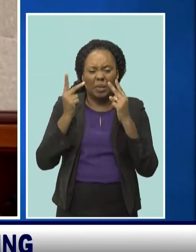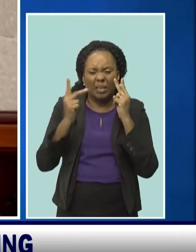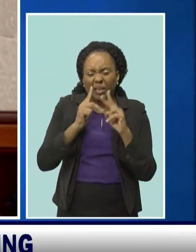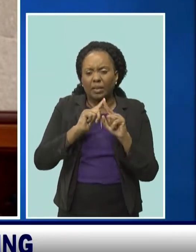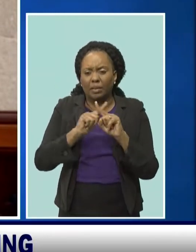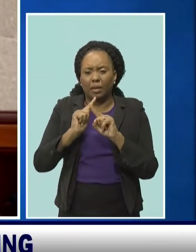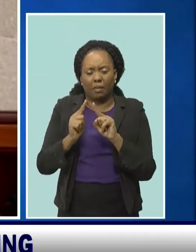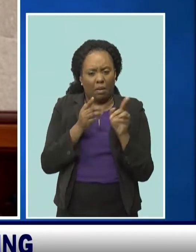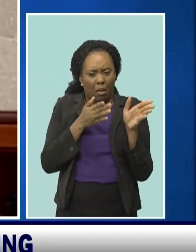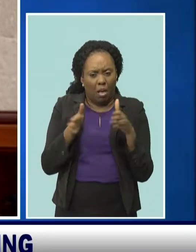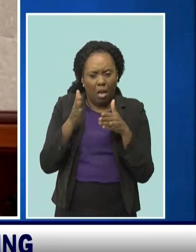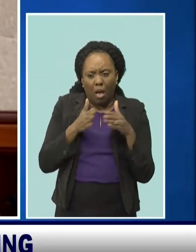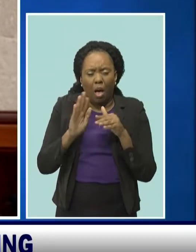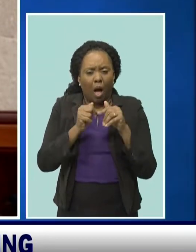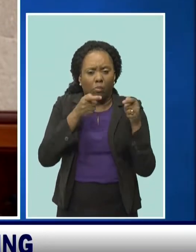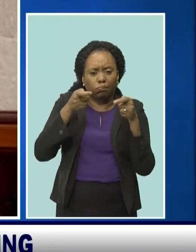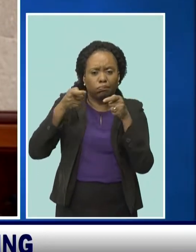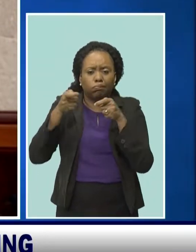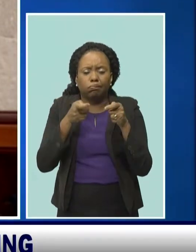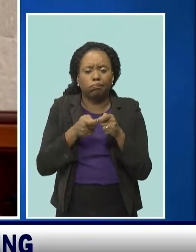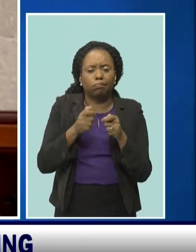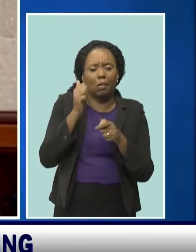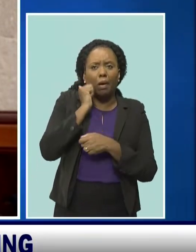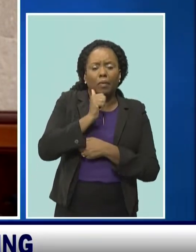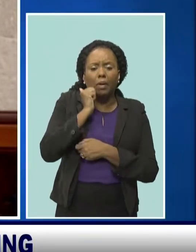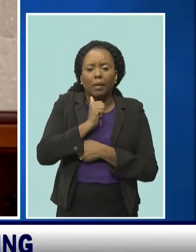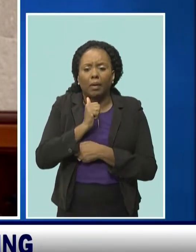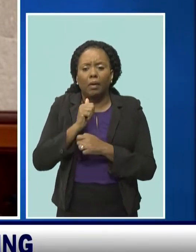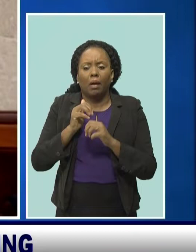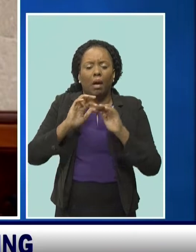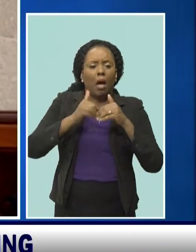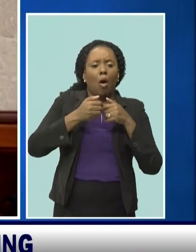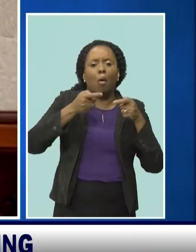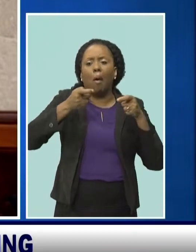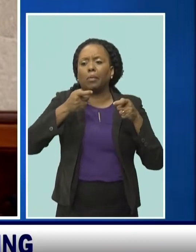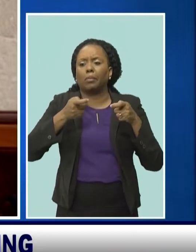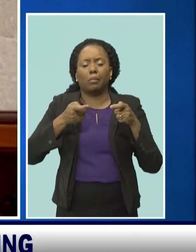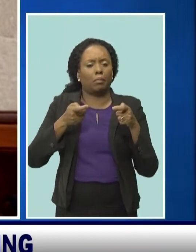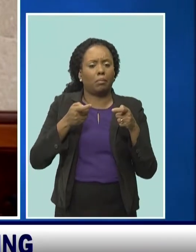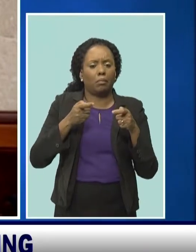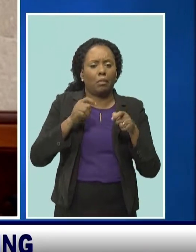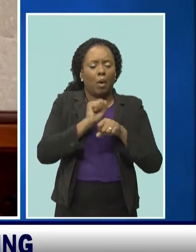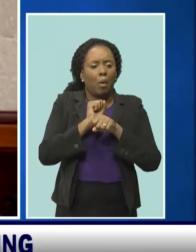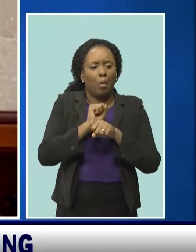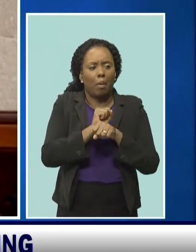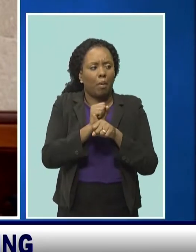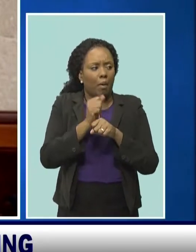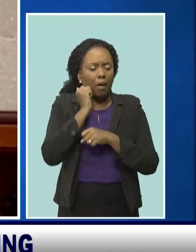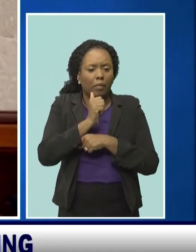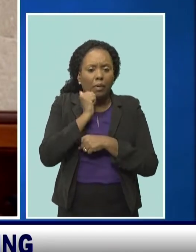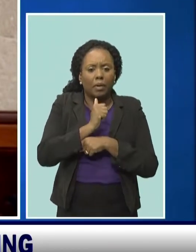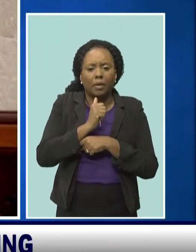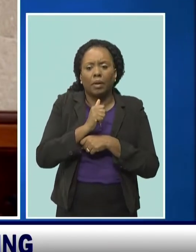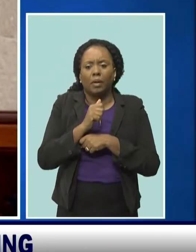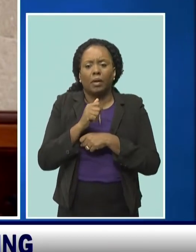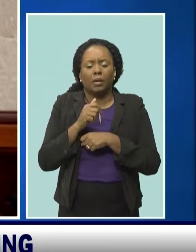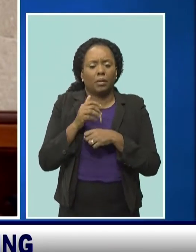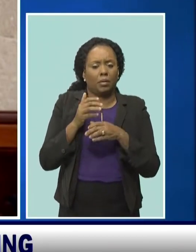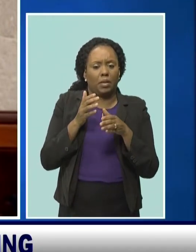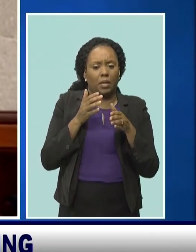airport, the management of it, the control of the operations, the control of important procedures